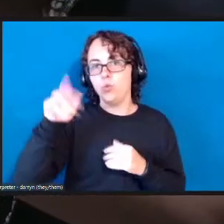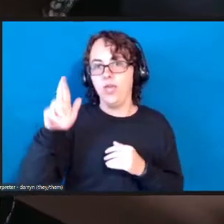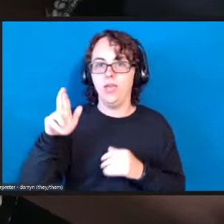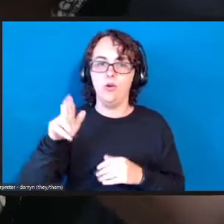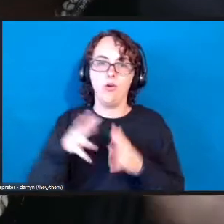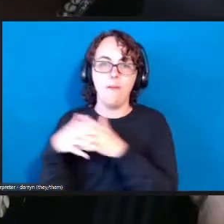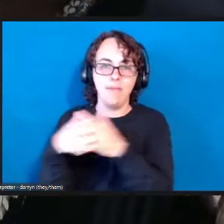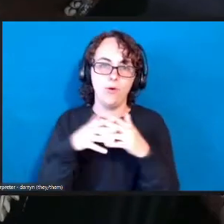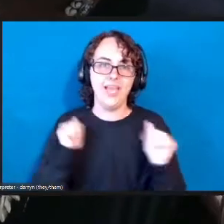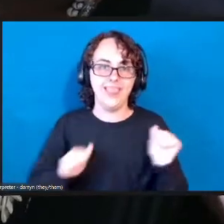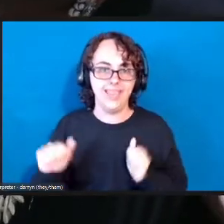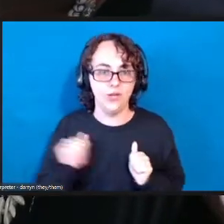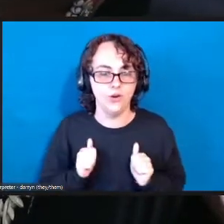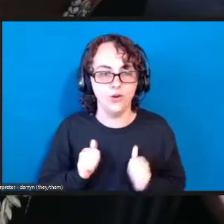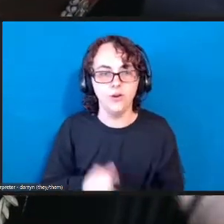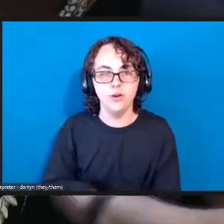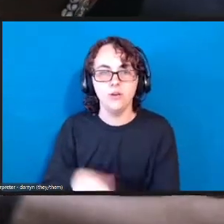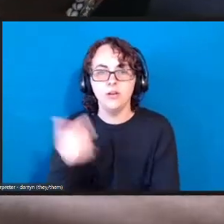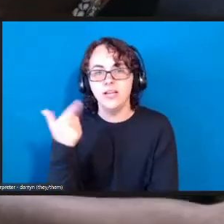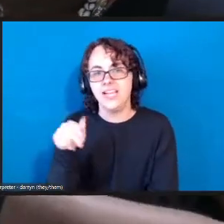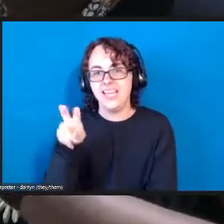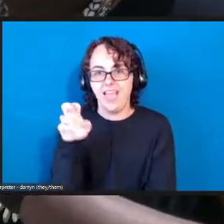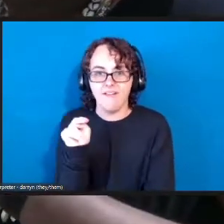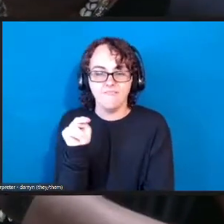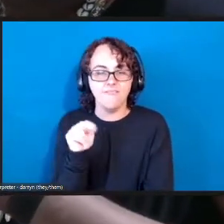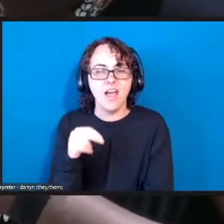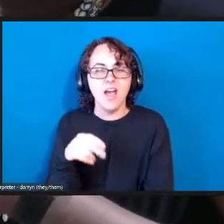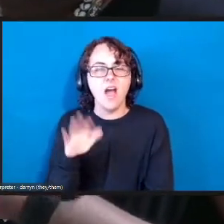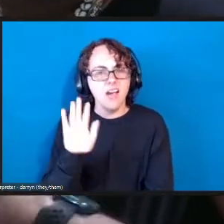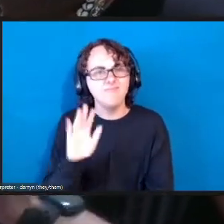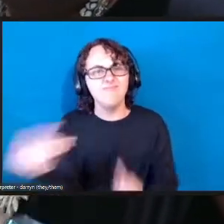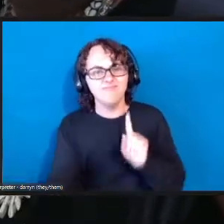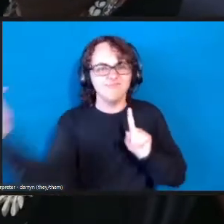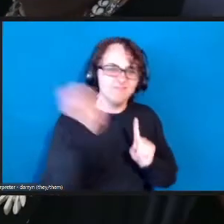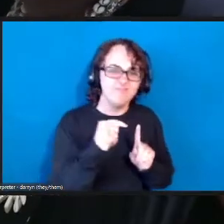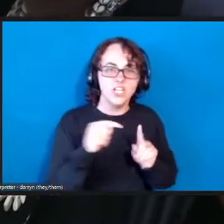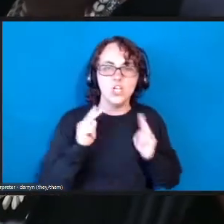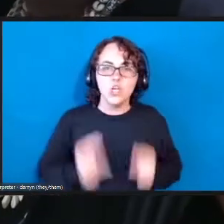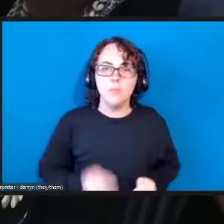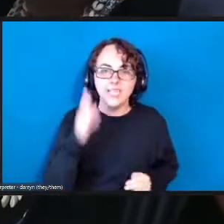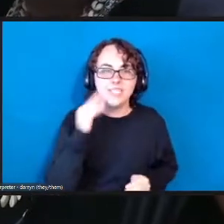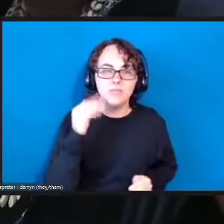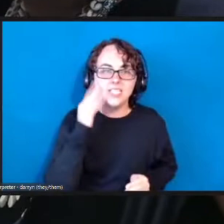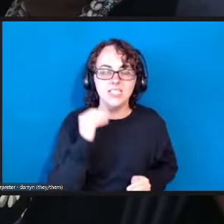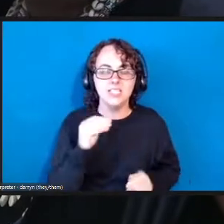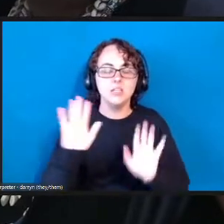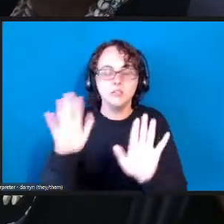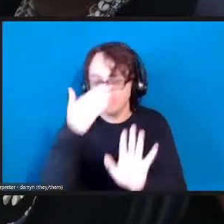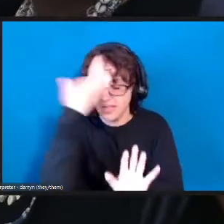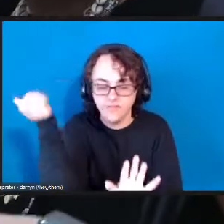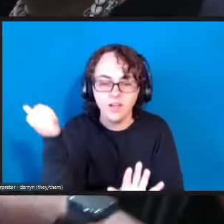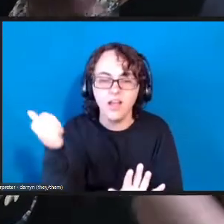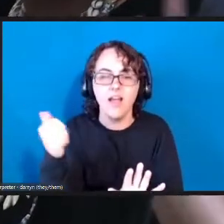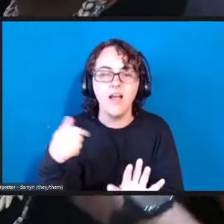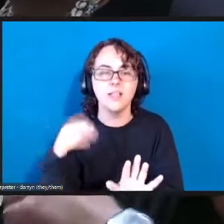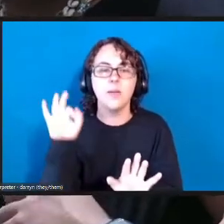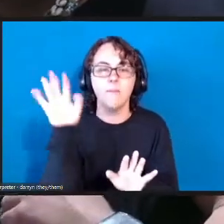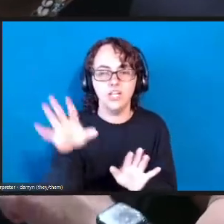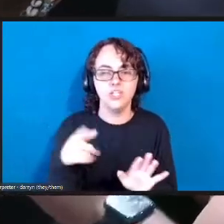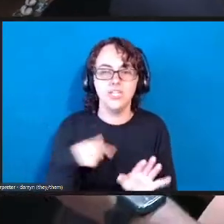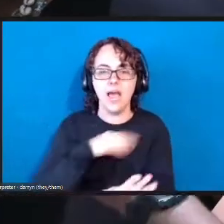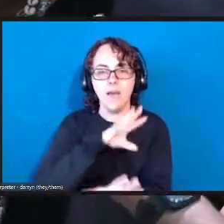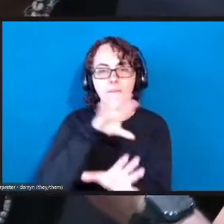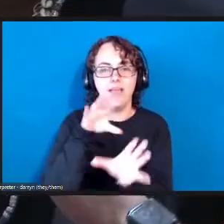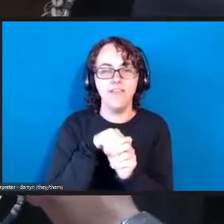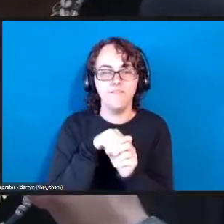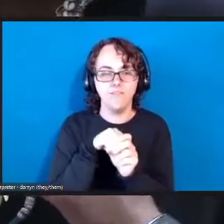I love, it is going back to the human experience, because often as a dramaturg, also I keep forgetting, I'm part of an institution, I'm part of New York Theater Workshop,